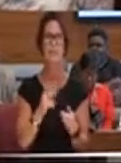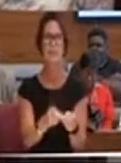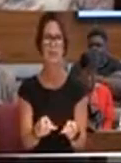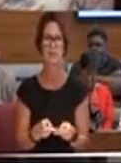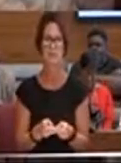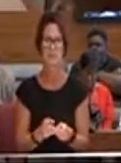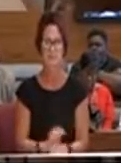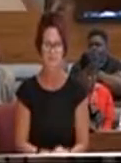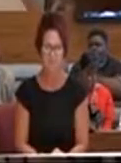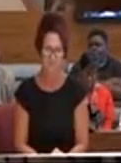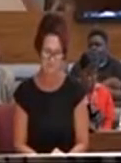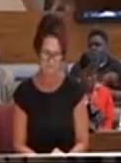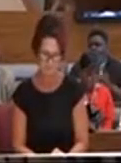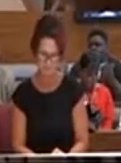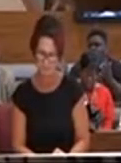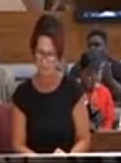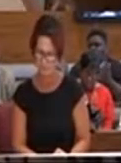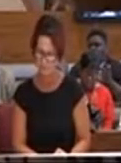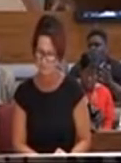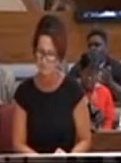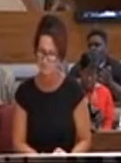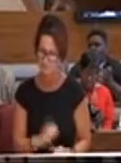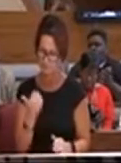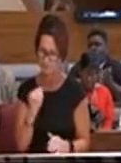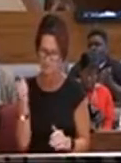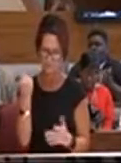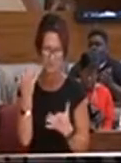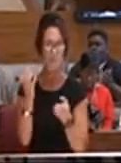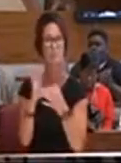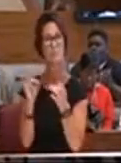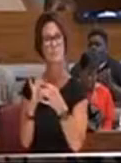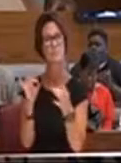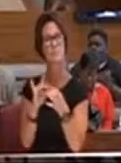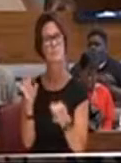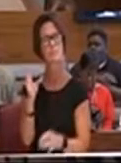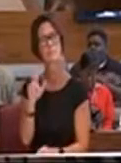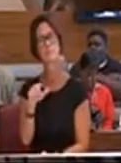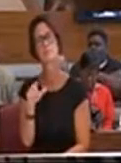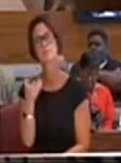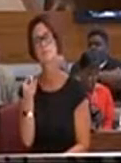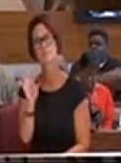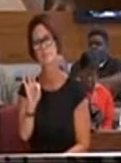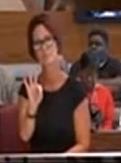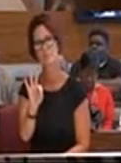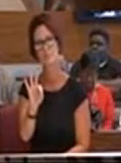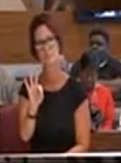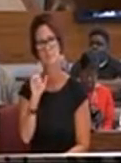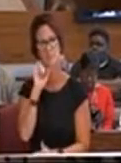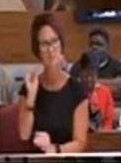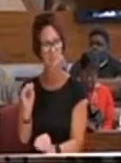you. Ladies and gentlemen, the public hearing will speak on item 79. Seeing none, public hearing is closed.